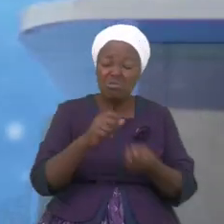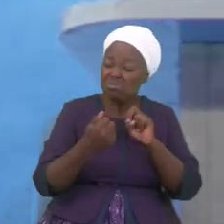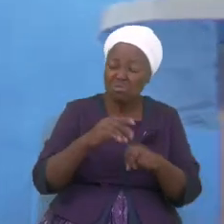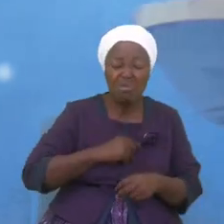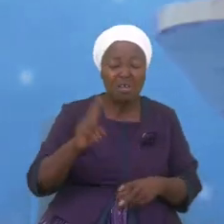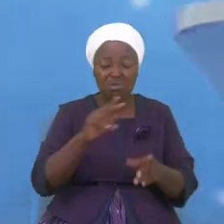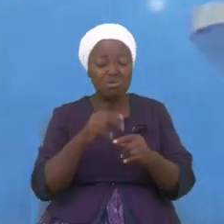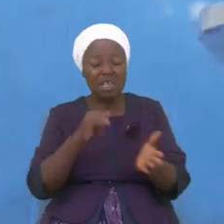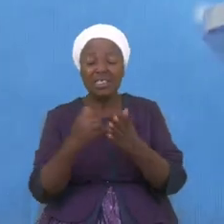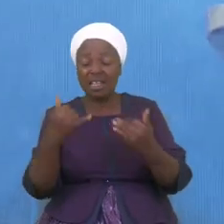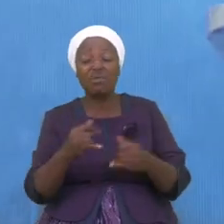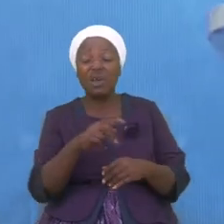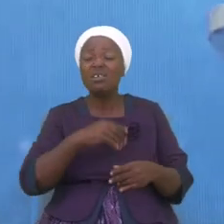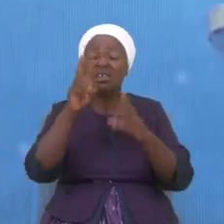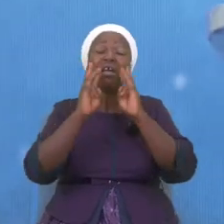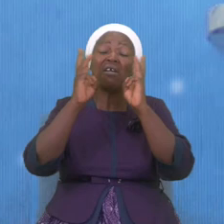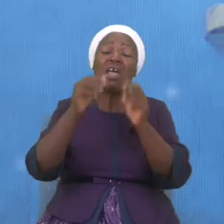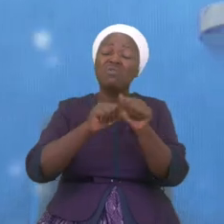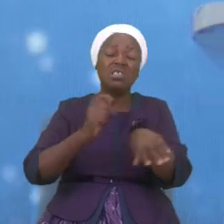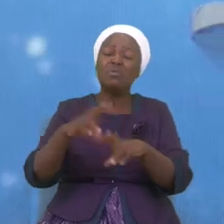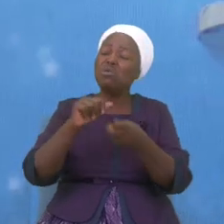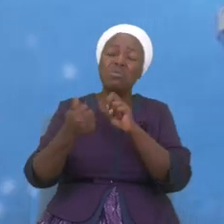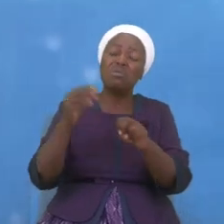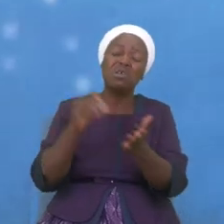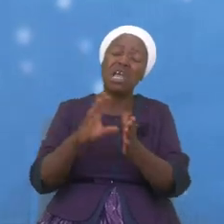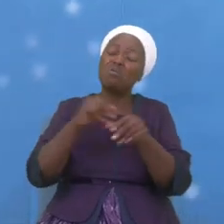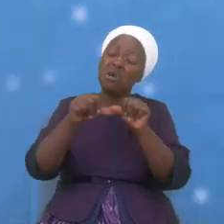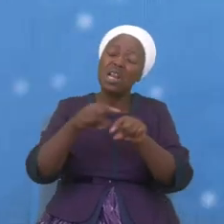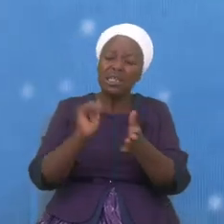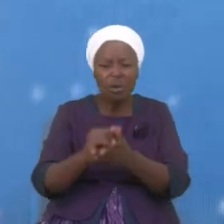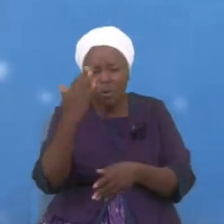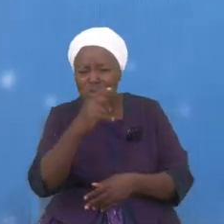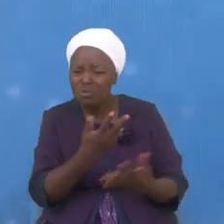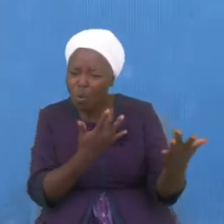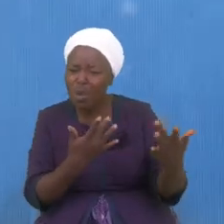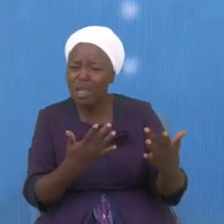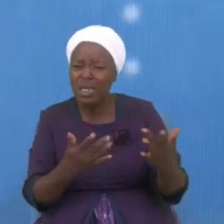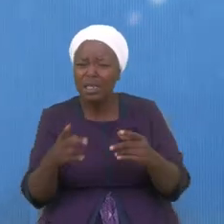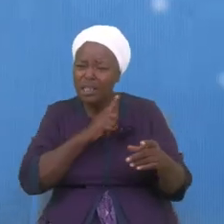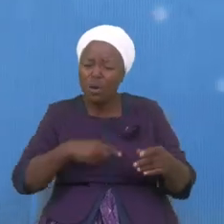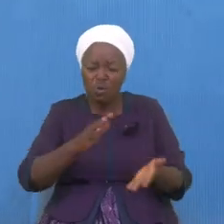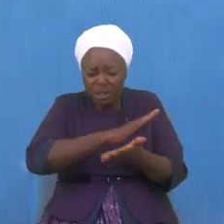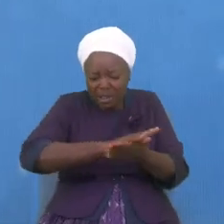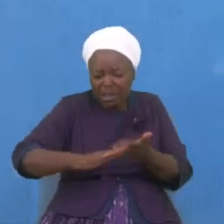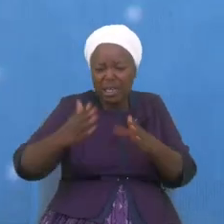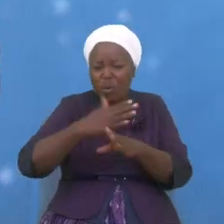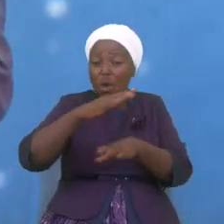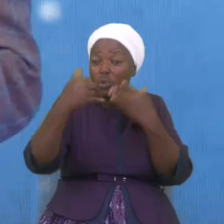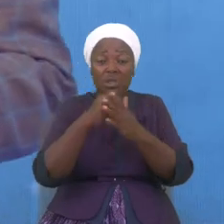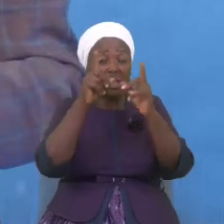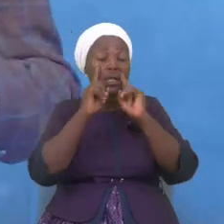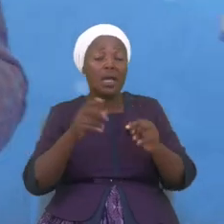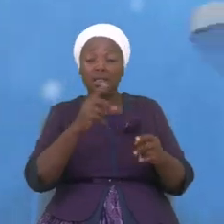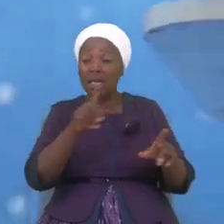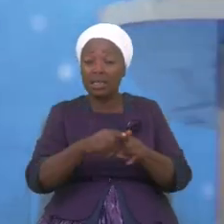tonight. I'll come to, he said, no, why will you delay the Lord wiping away the tears? And the Lord wiping